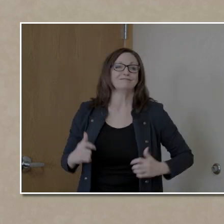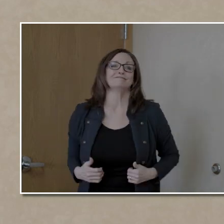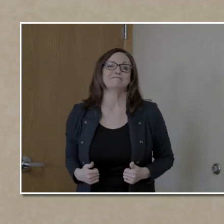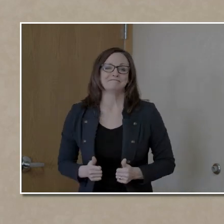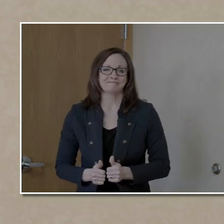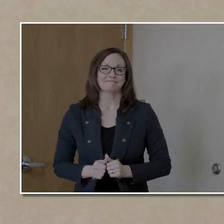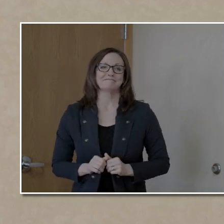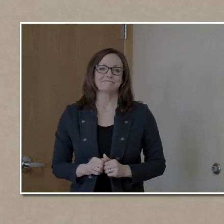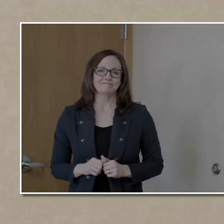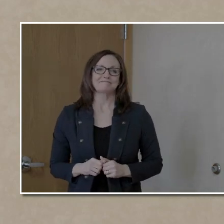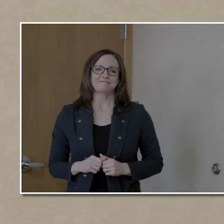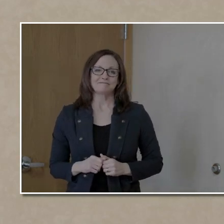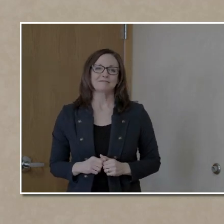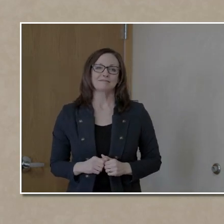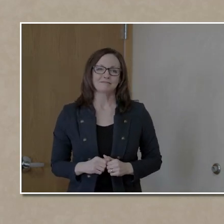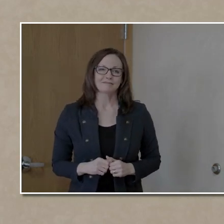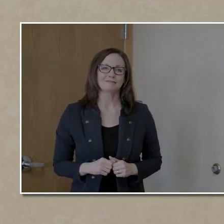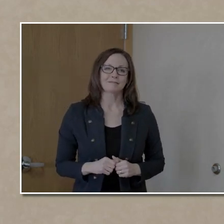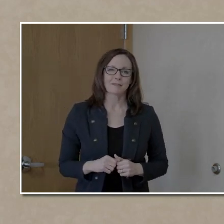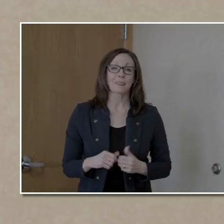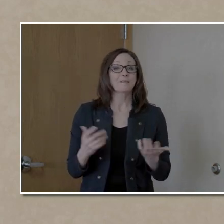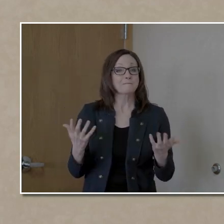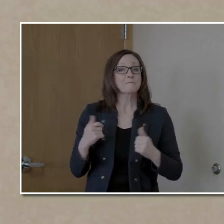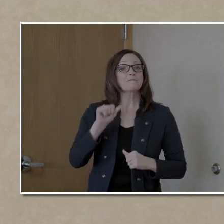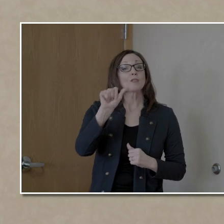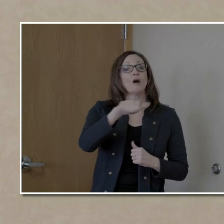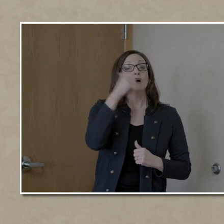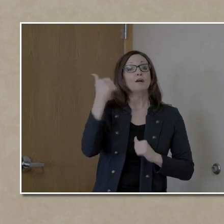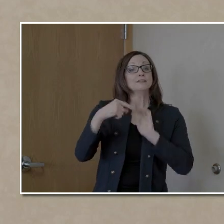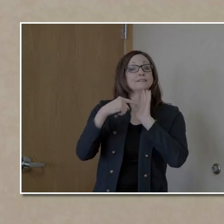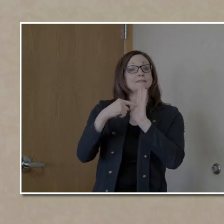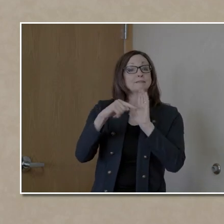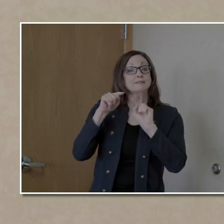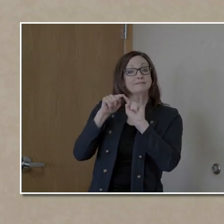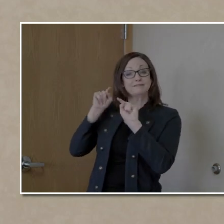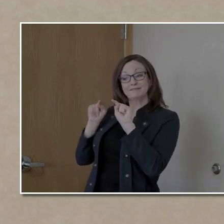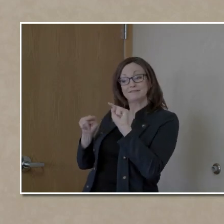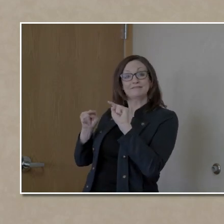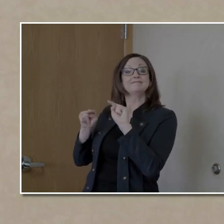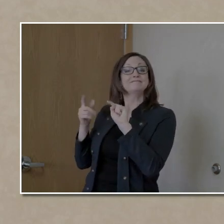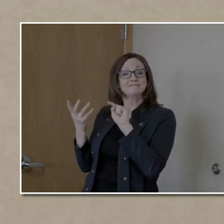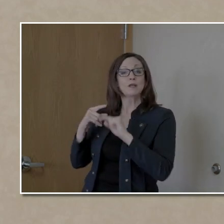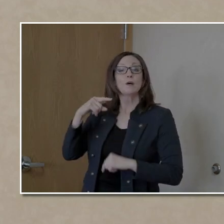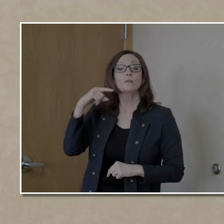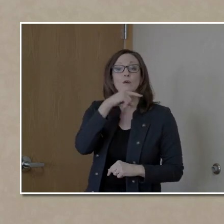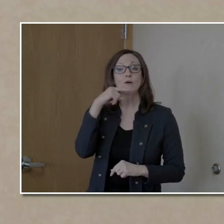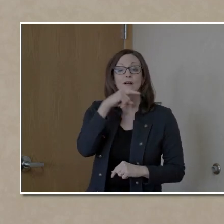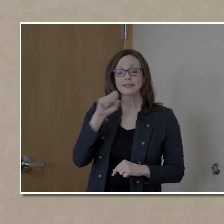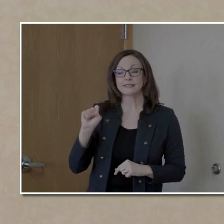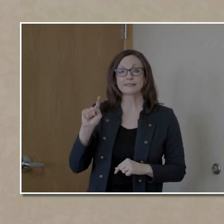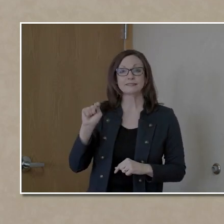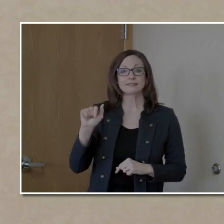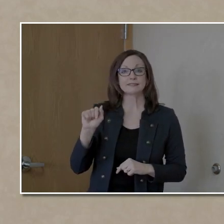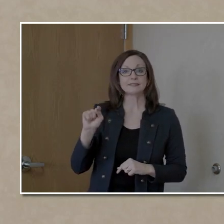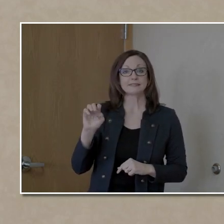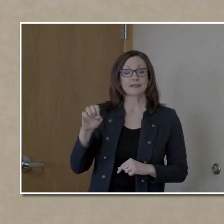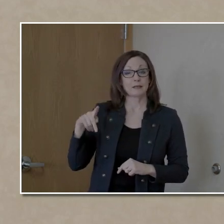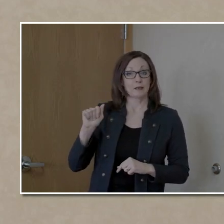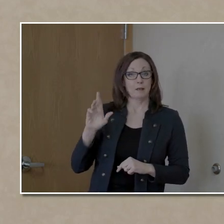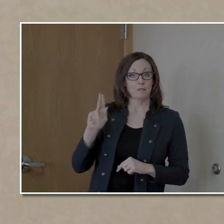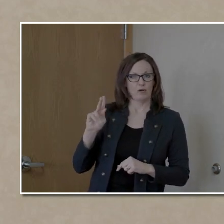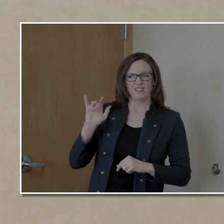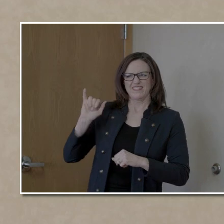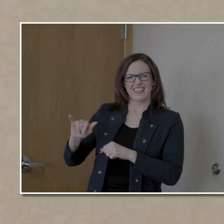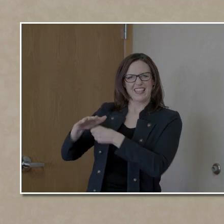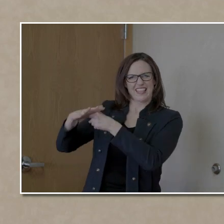and available to support the facility if needed as well. The Guard represents just a fraction of the larger effort to